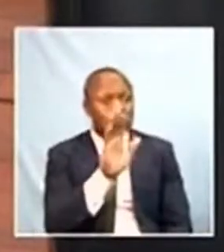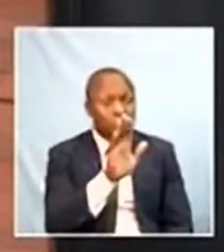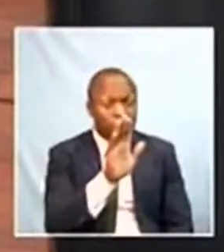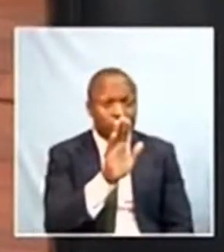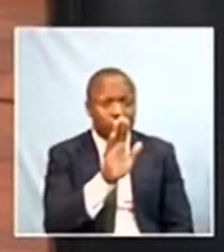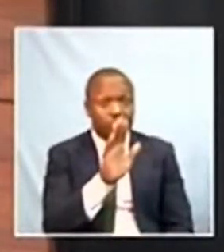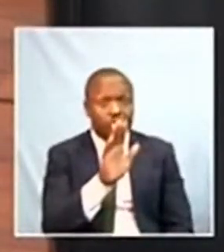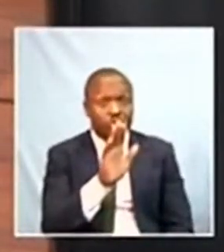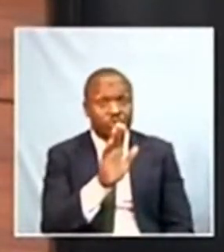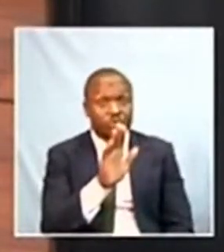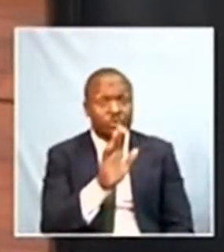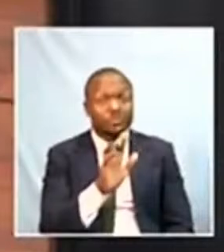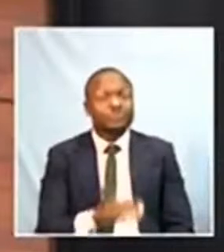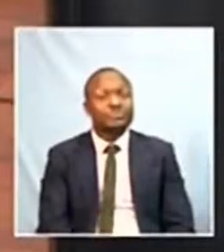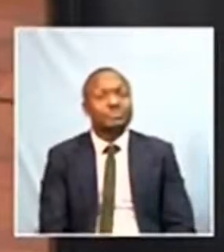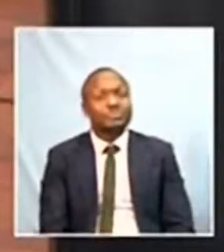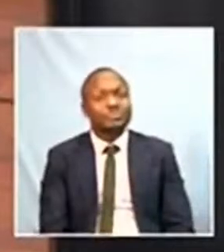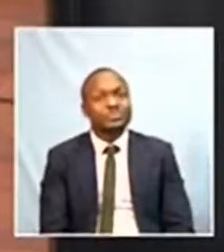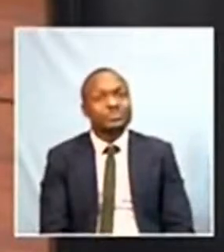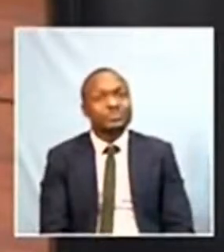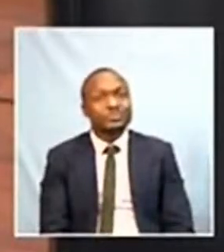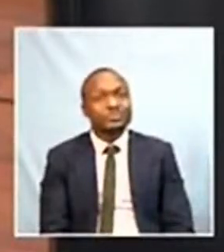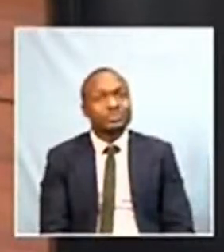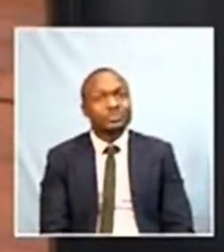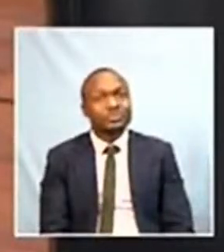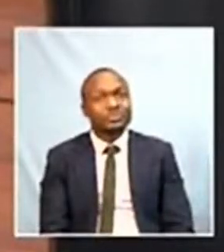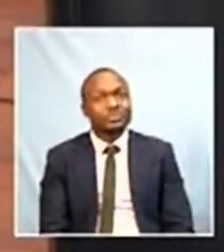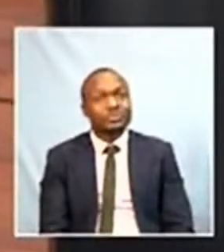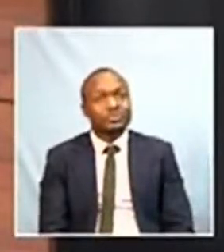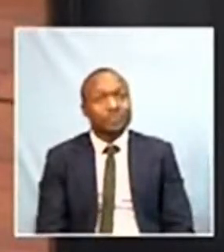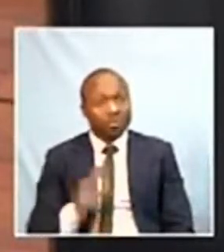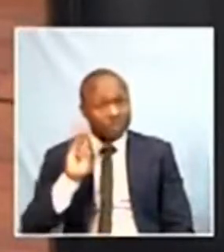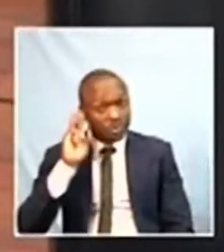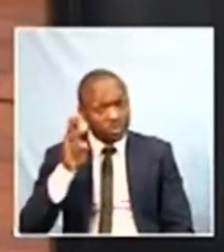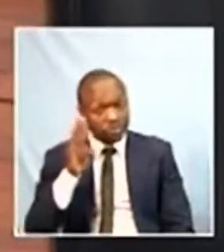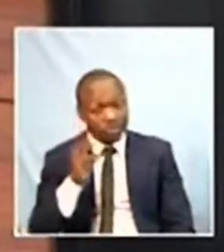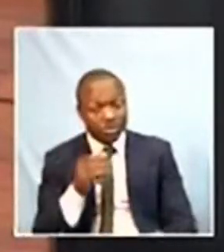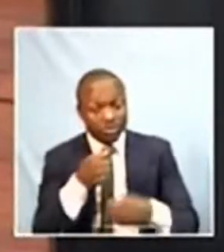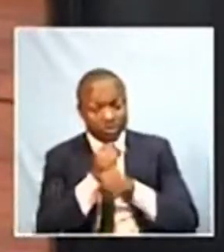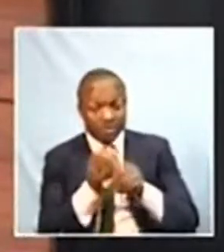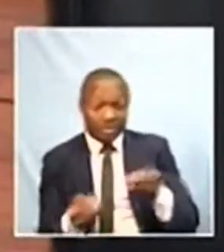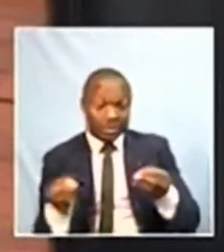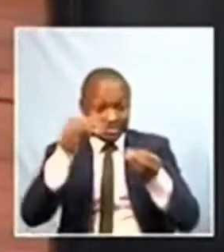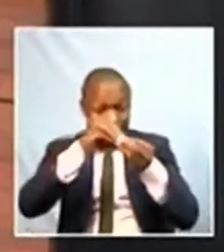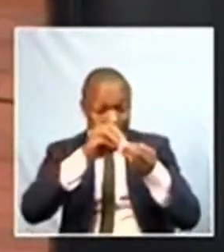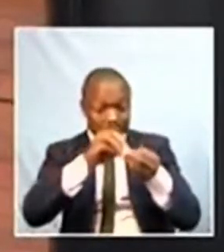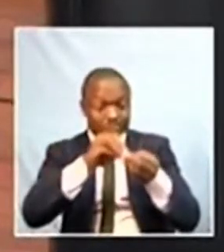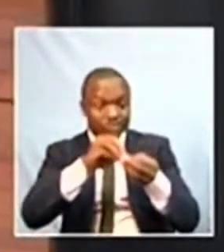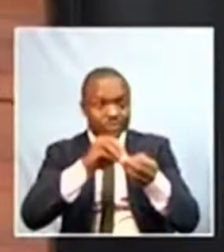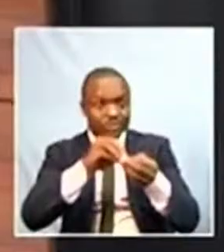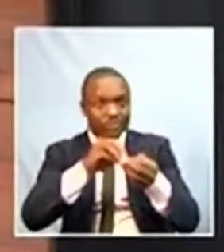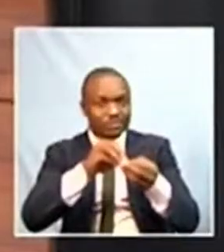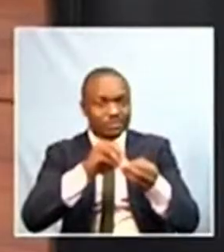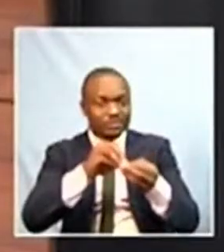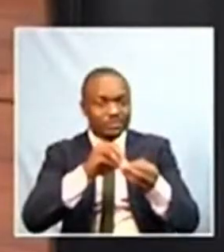view to make an addition to this cause of the query? Because, Chair,